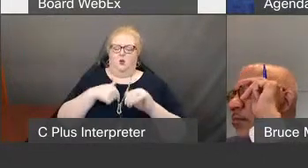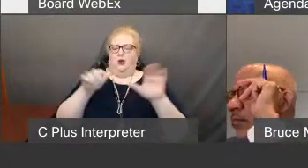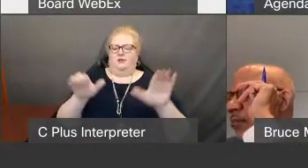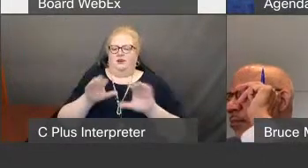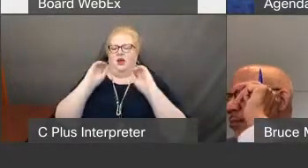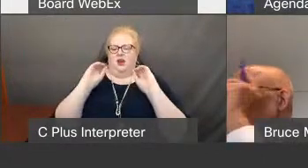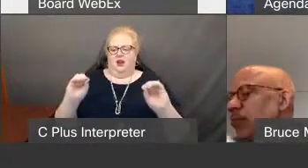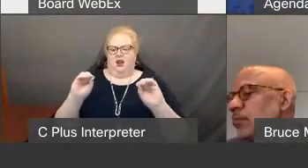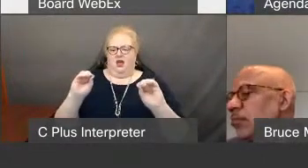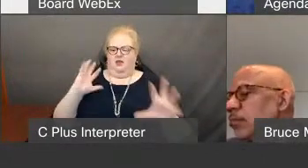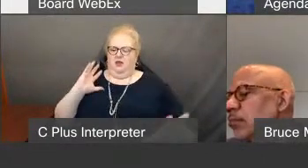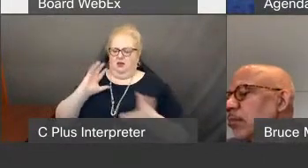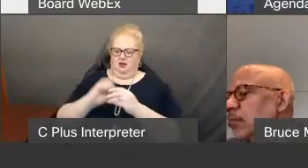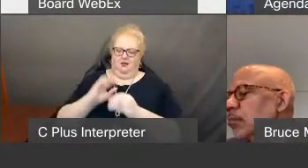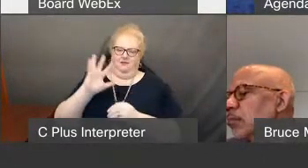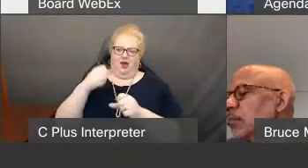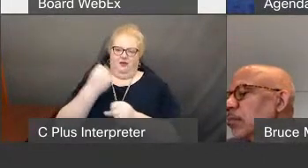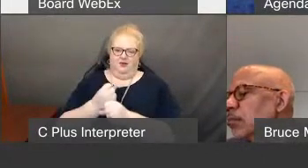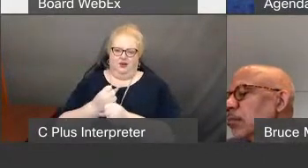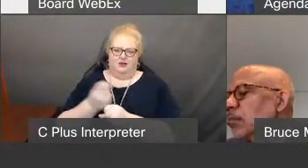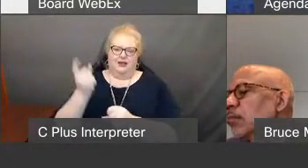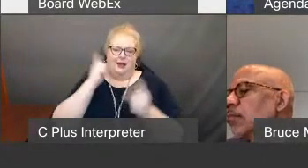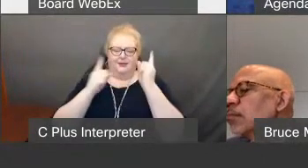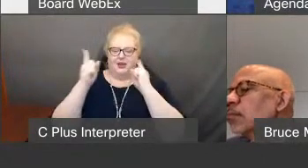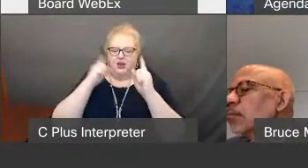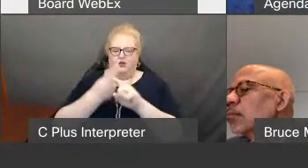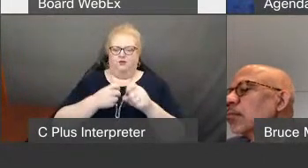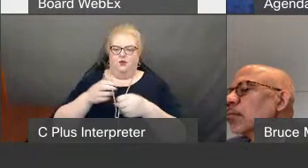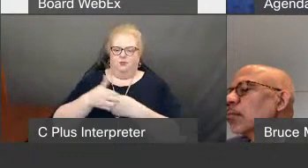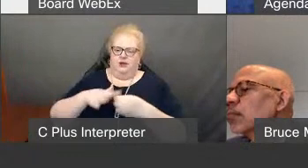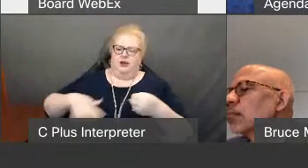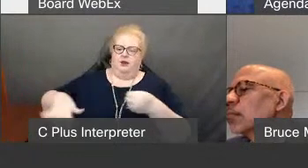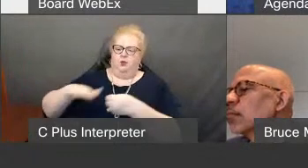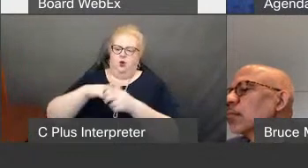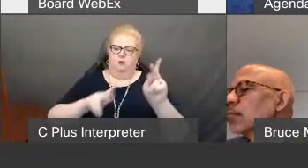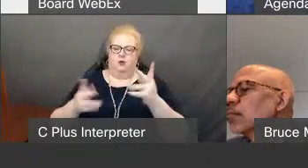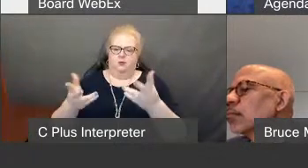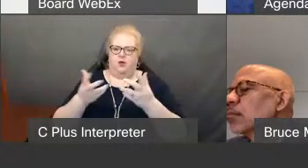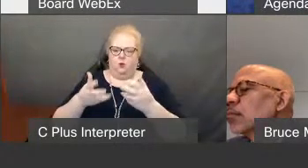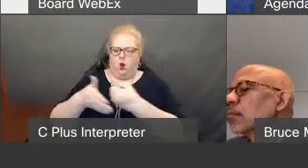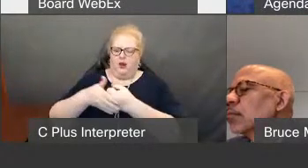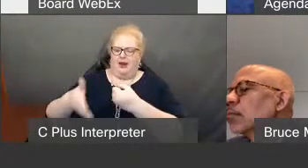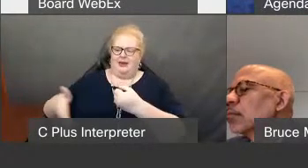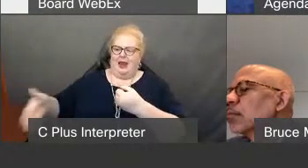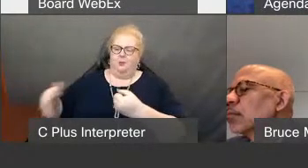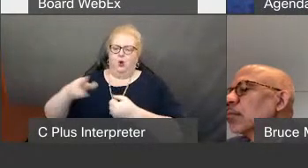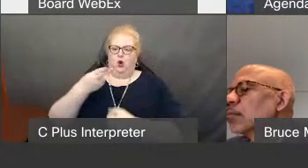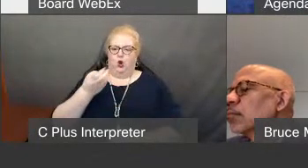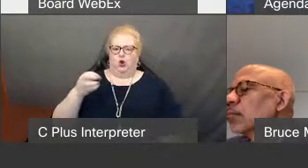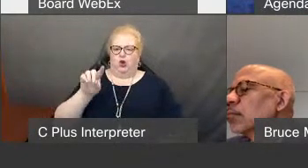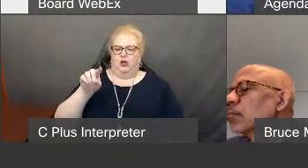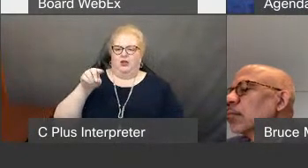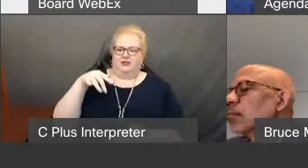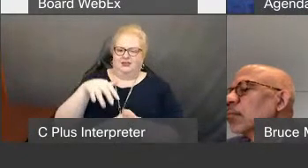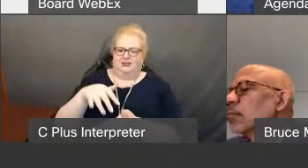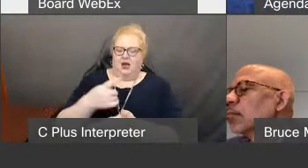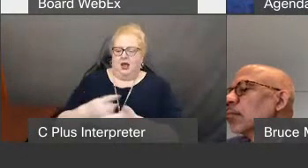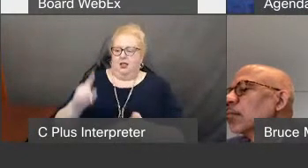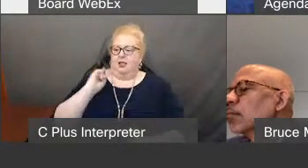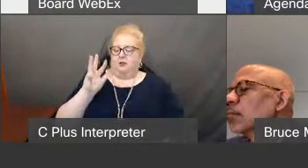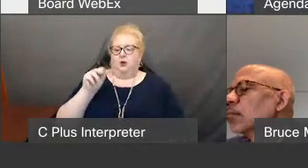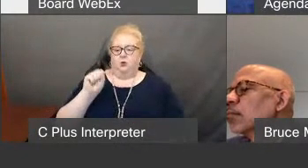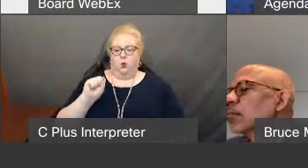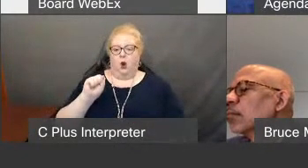5 years. I hear from neighborhood people, they want a neighborhood study. Last week was Neighborhood USA